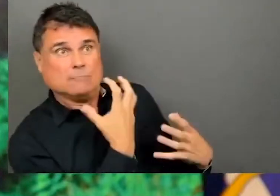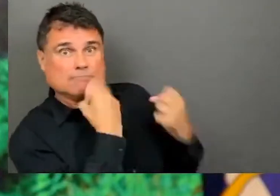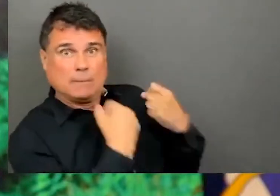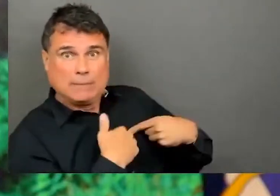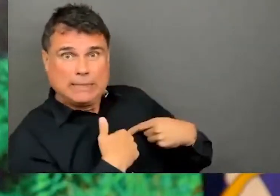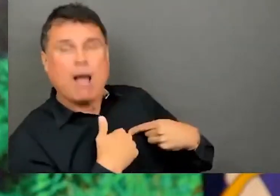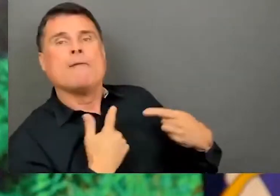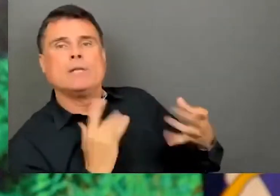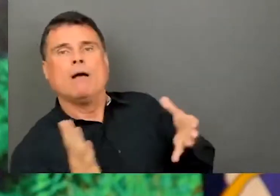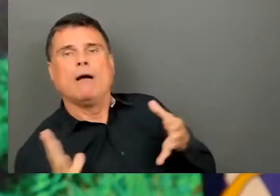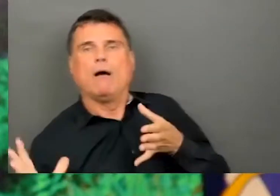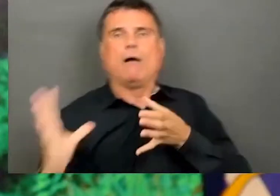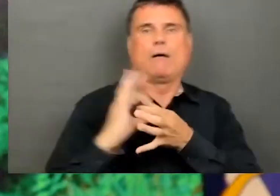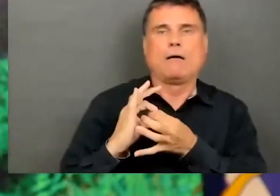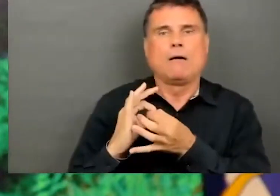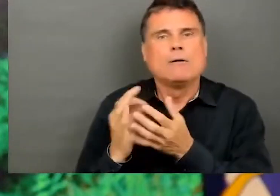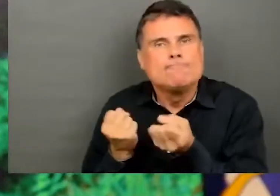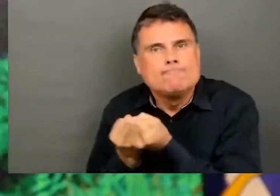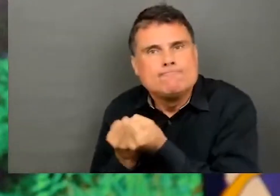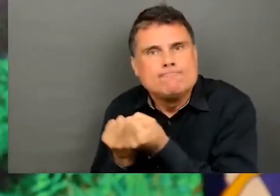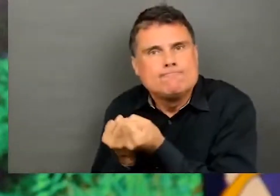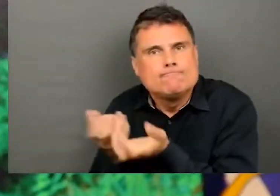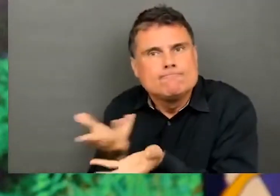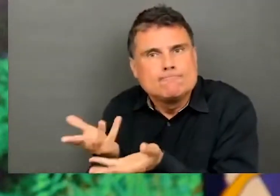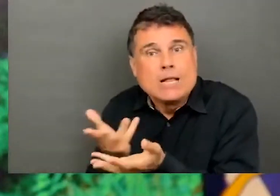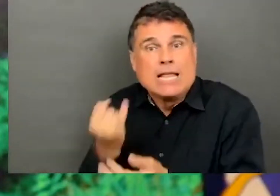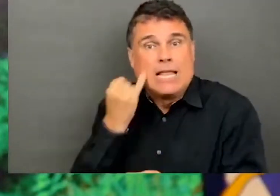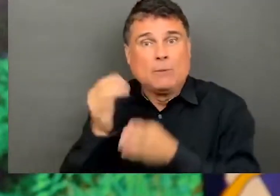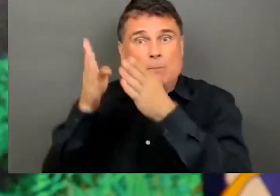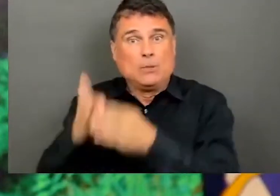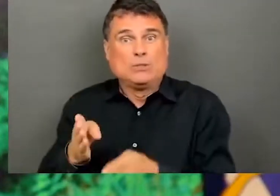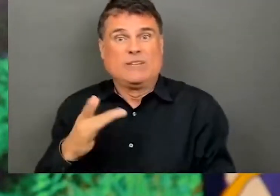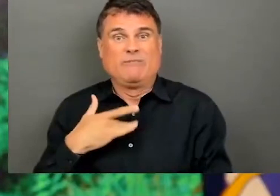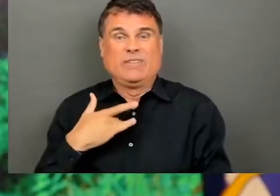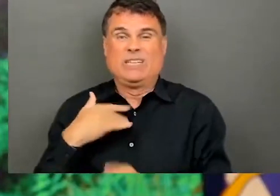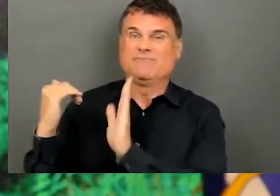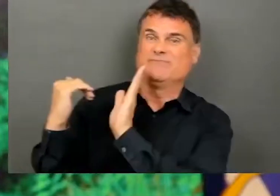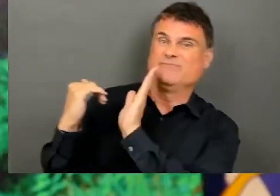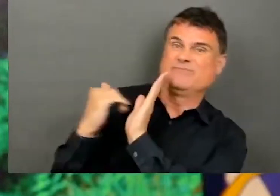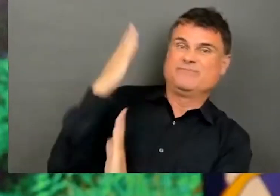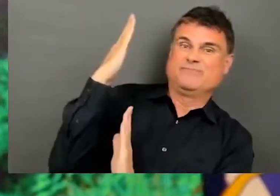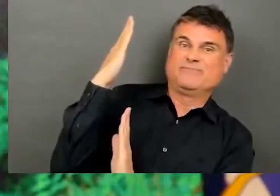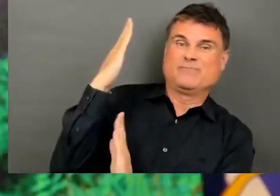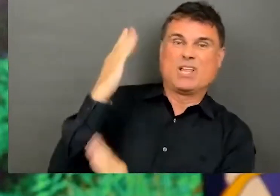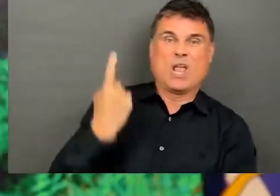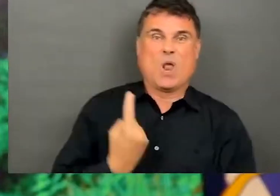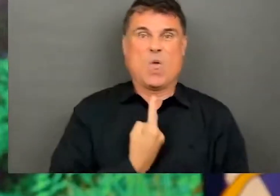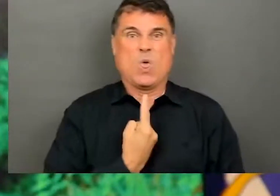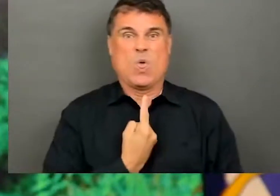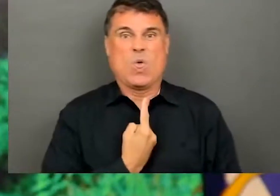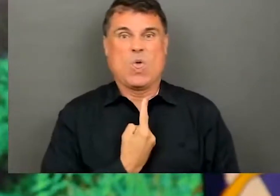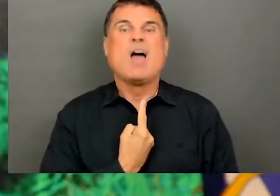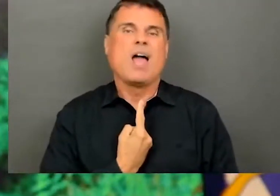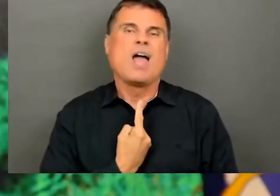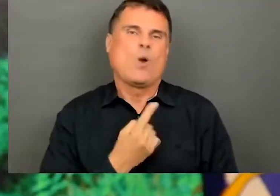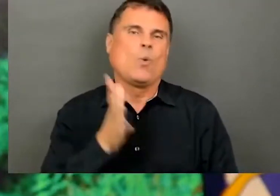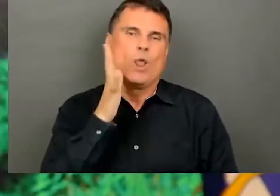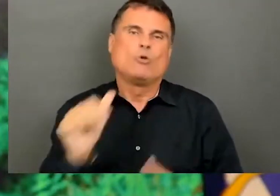or even getting a meal for a day, things that can make a difference in the chaos that many people's lives are and help them reach that